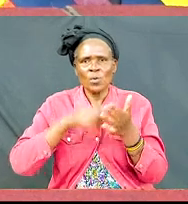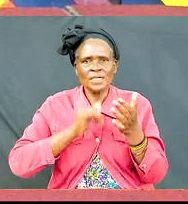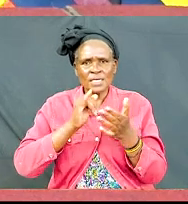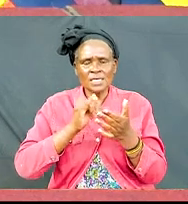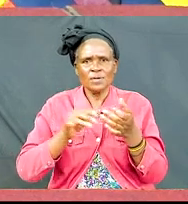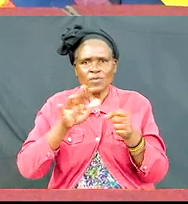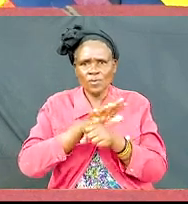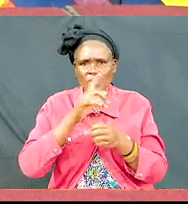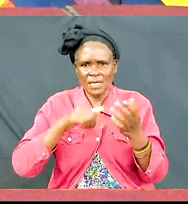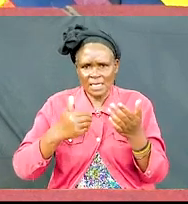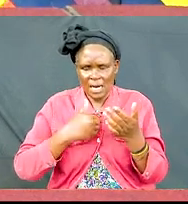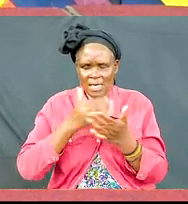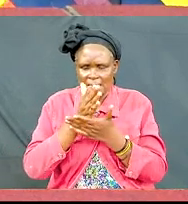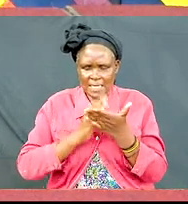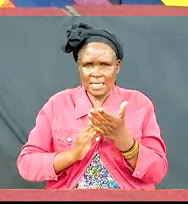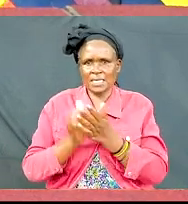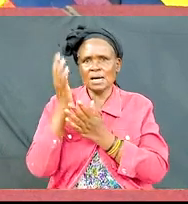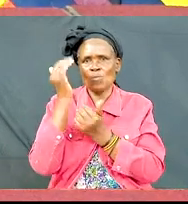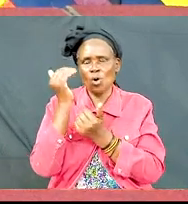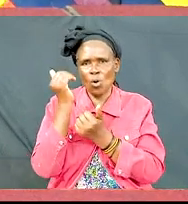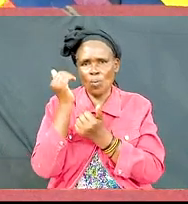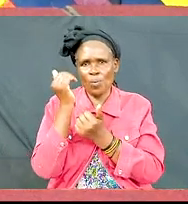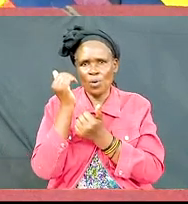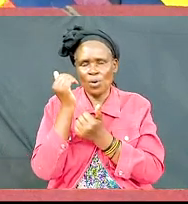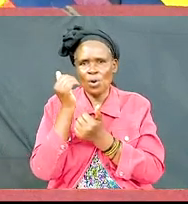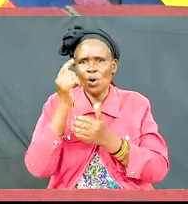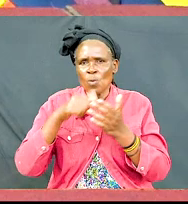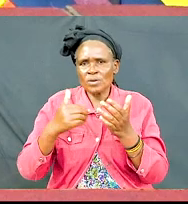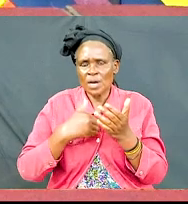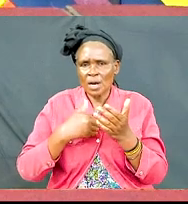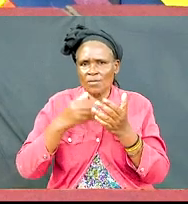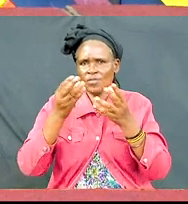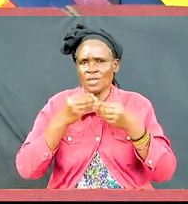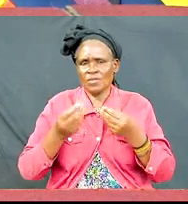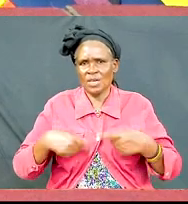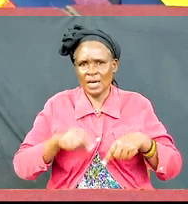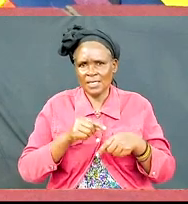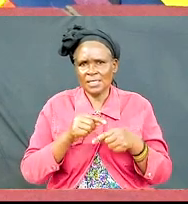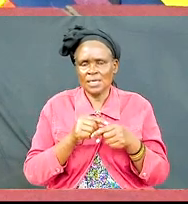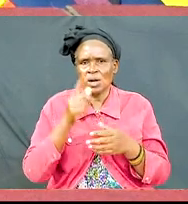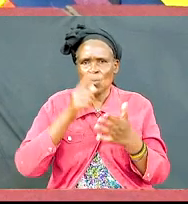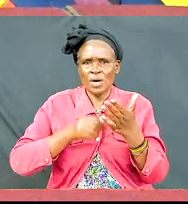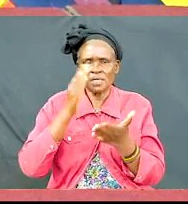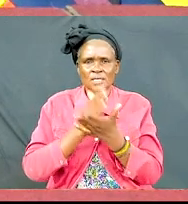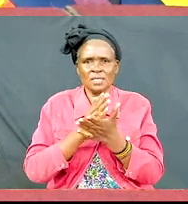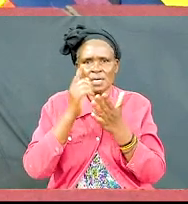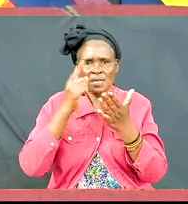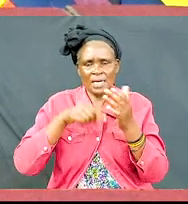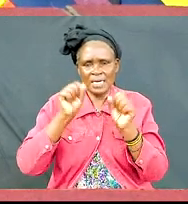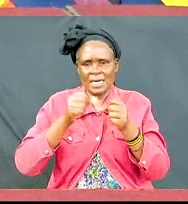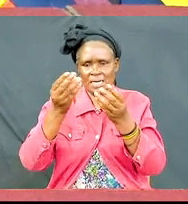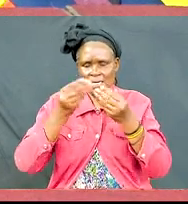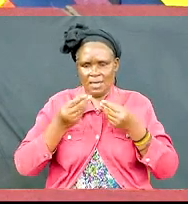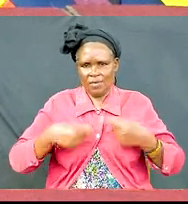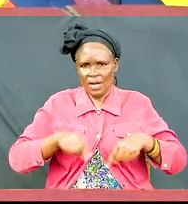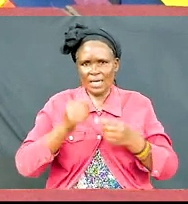make us have some hope when the world is beating us around? What is it that can give us hope in